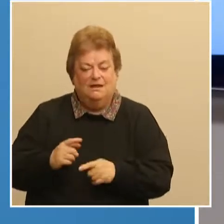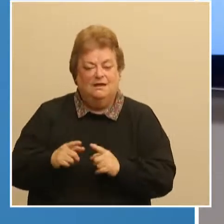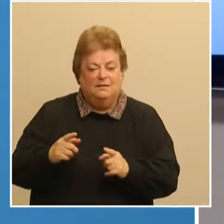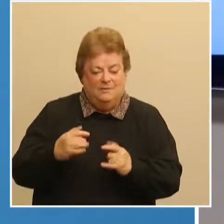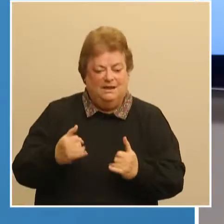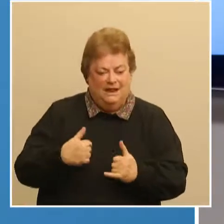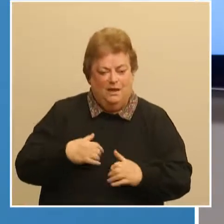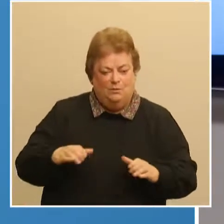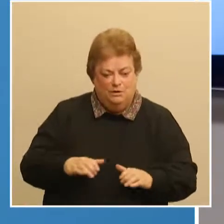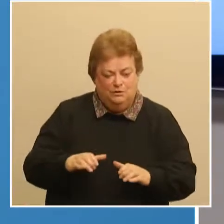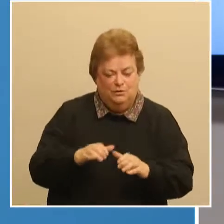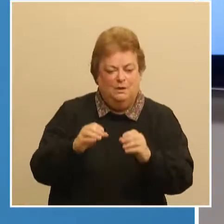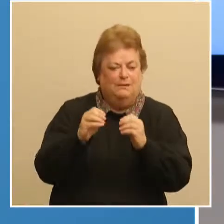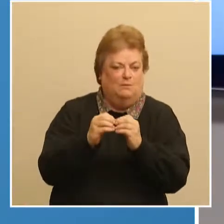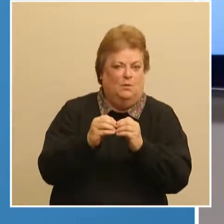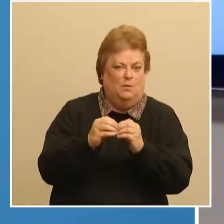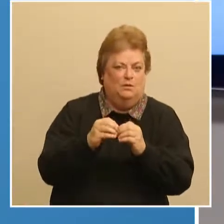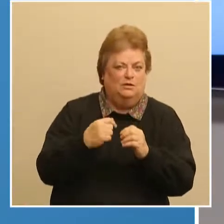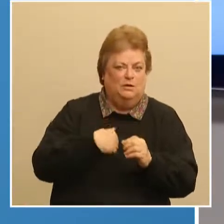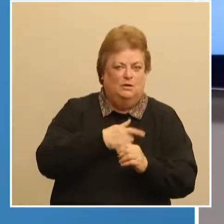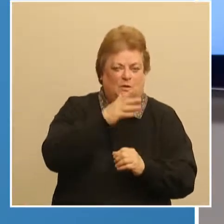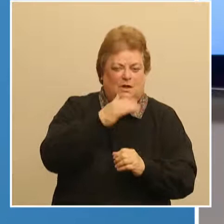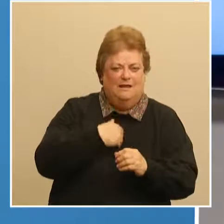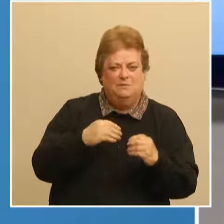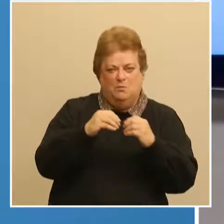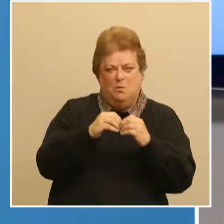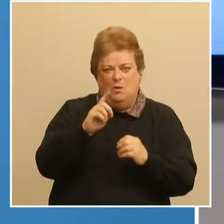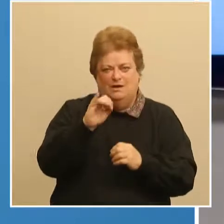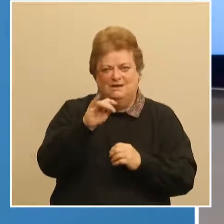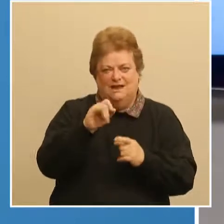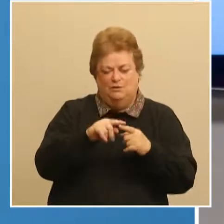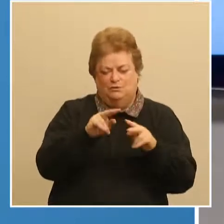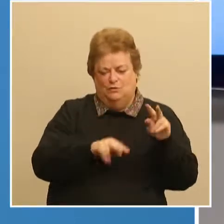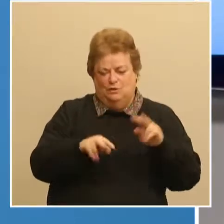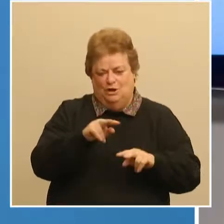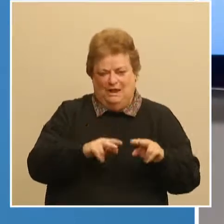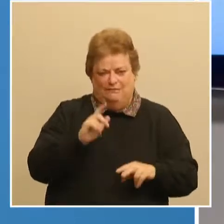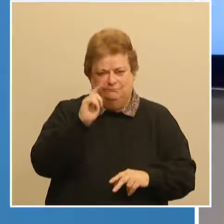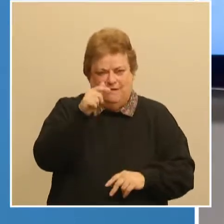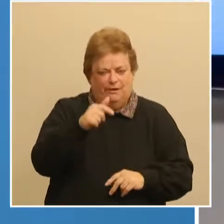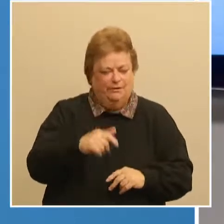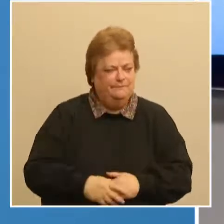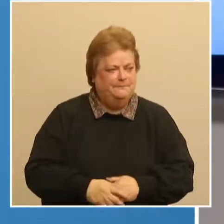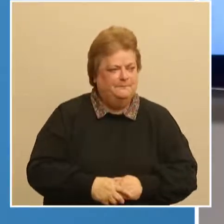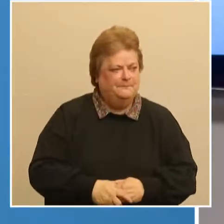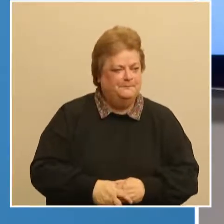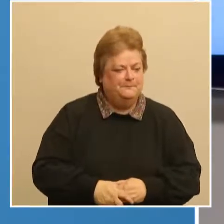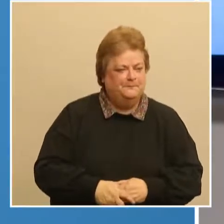doing more now, and so we'll have more data to look at soon.